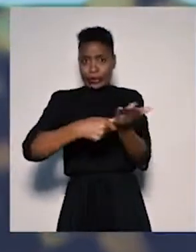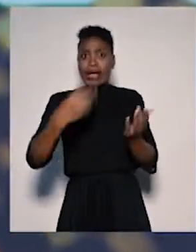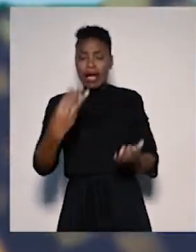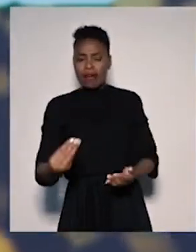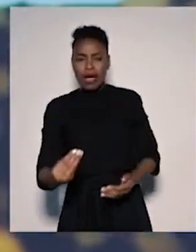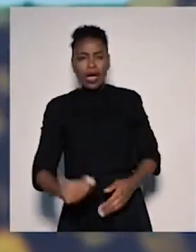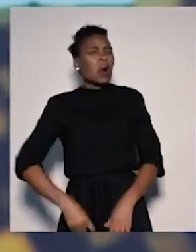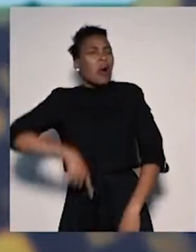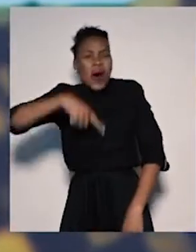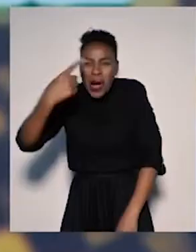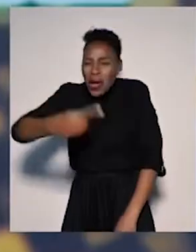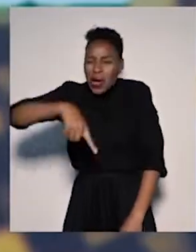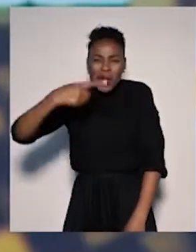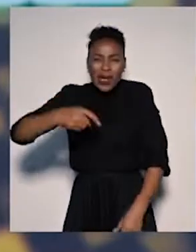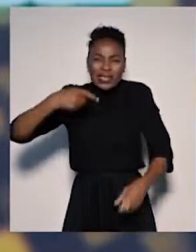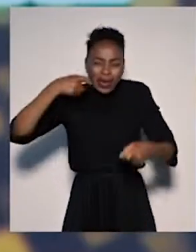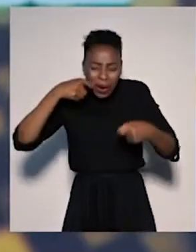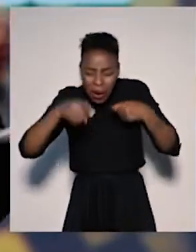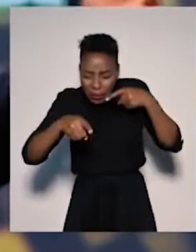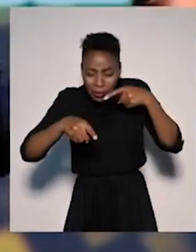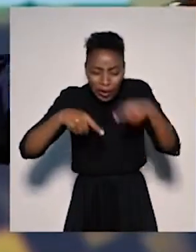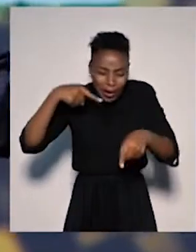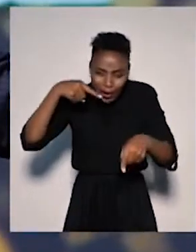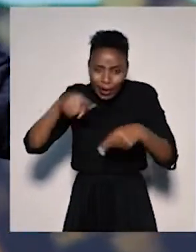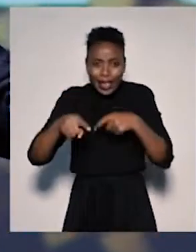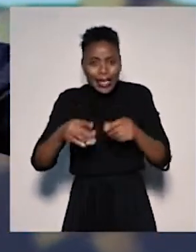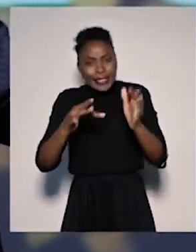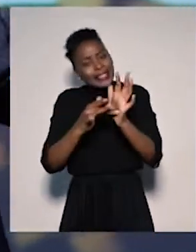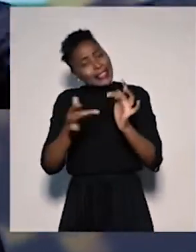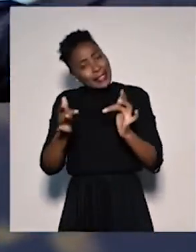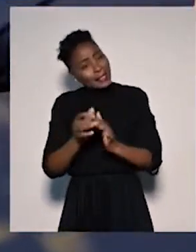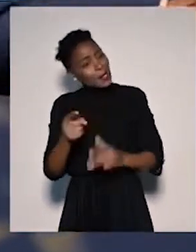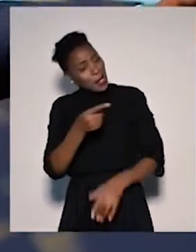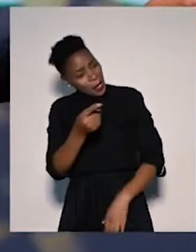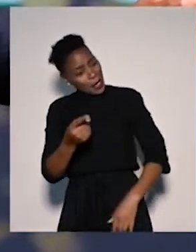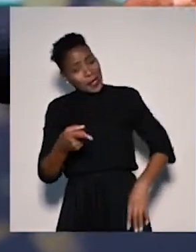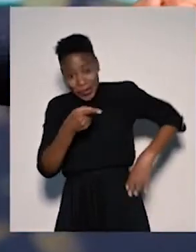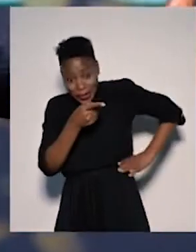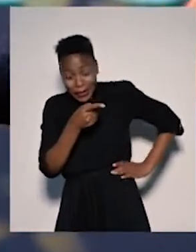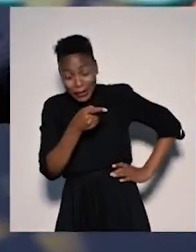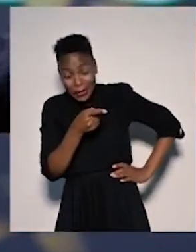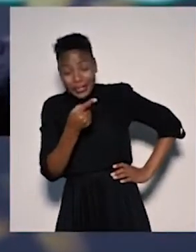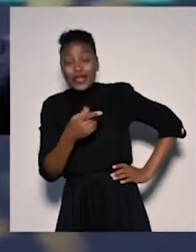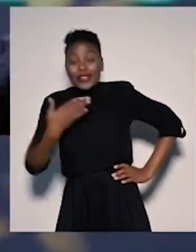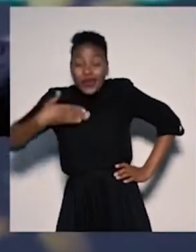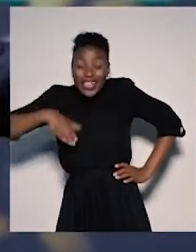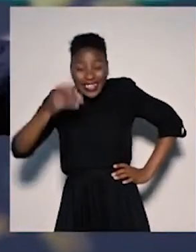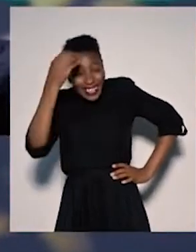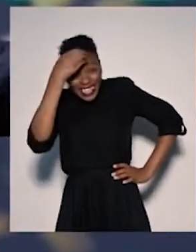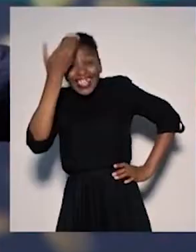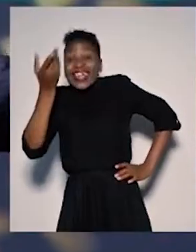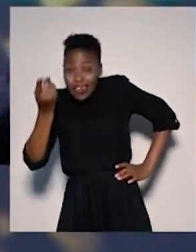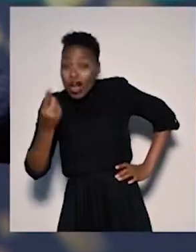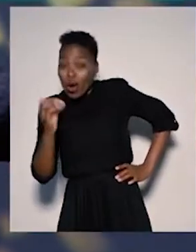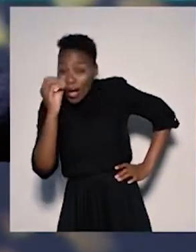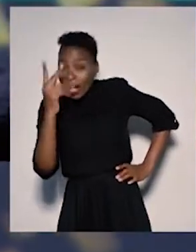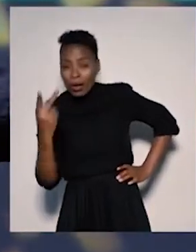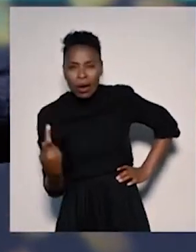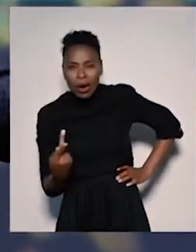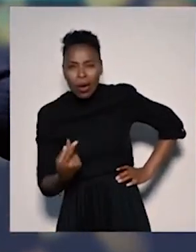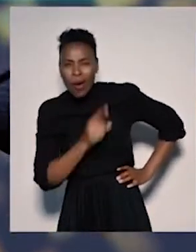always complain. And Jesus was kind of saying, hey, you guys, you are the ones who wanted a king. Little